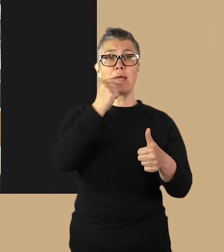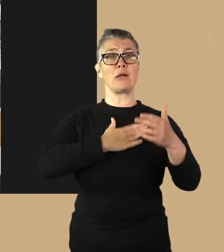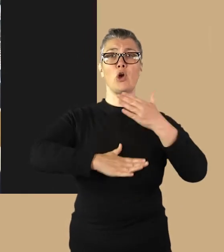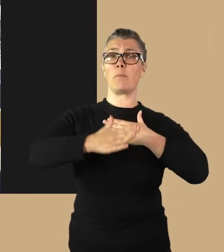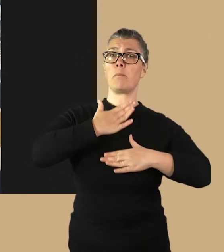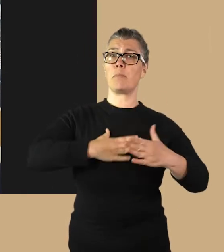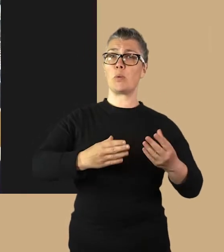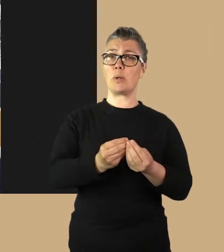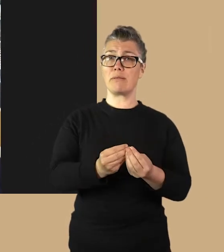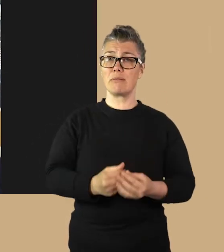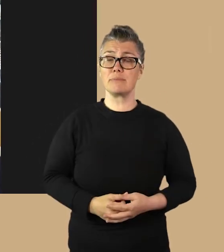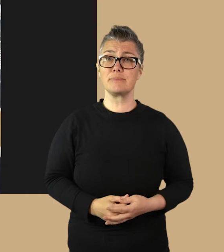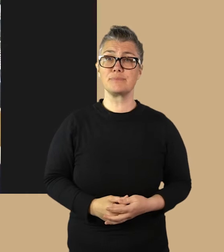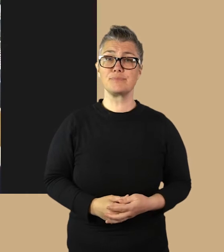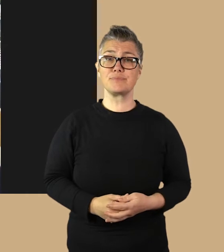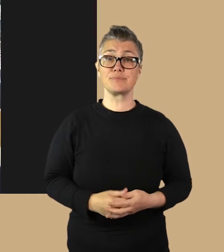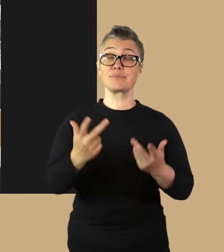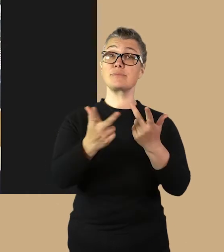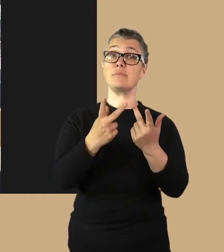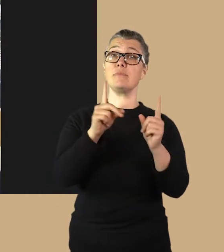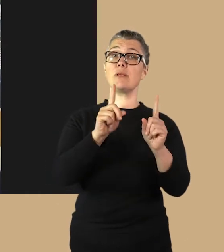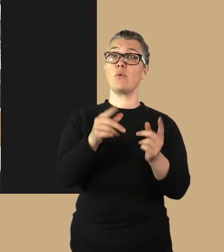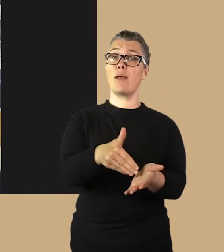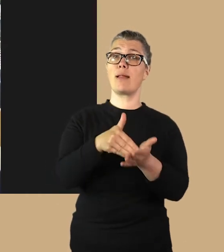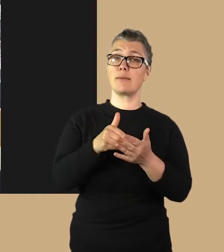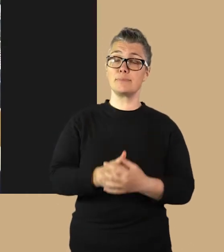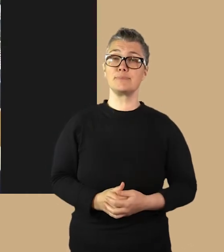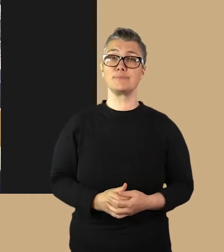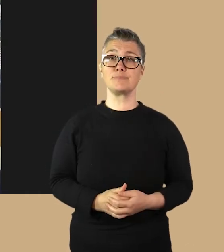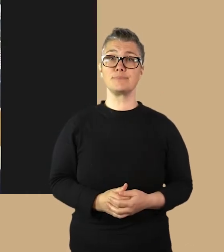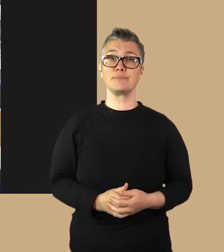very helpful. Another thing that would be really helpful is